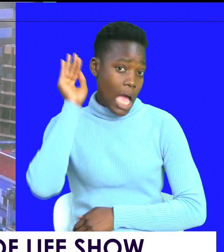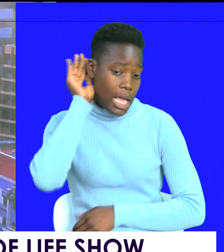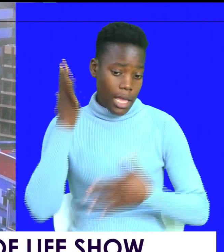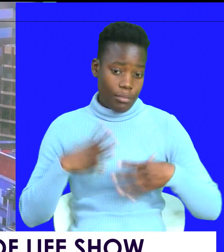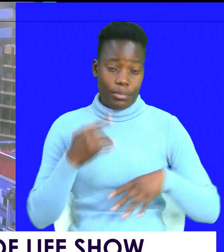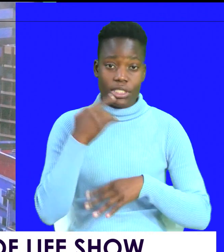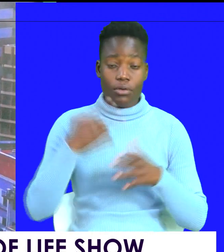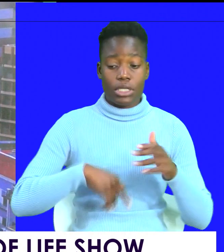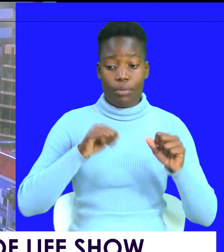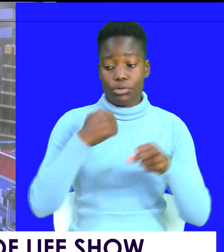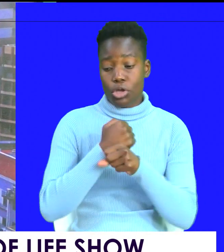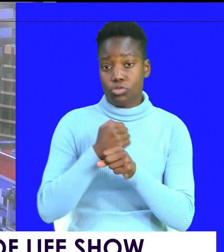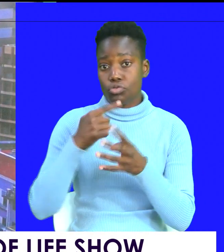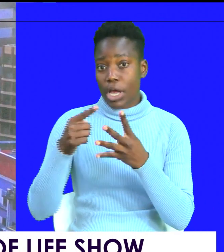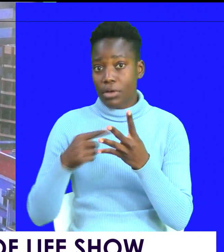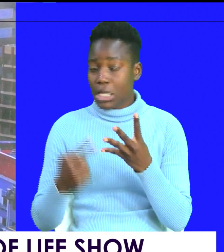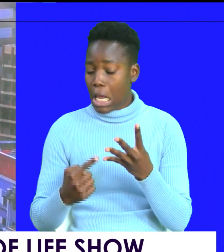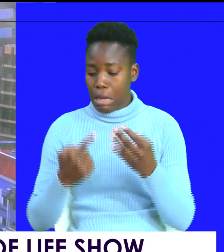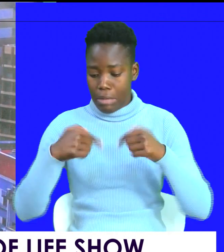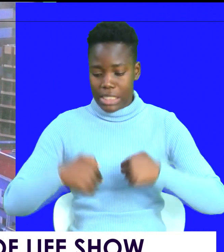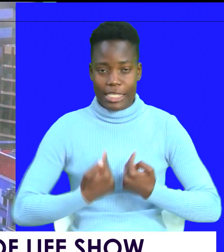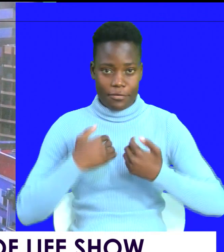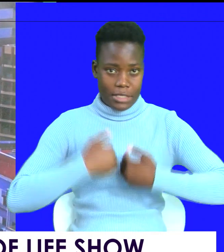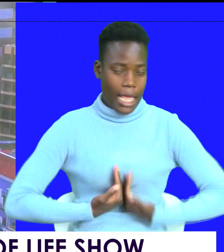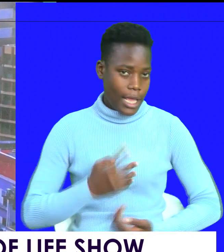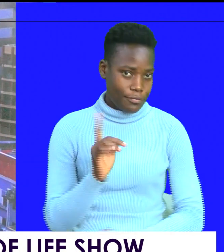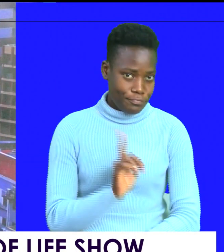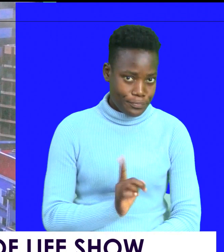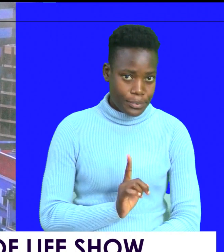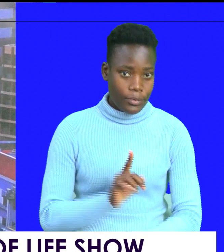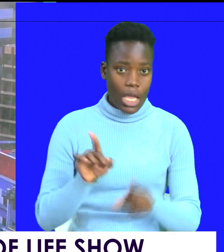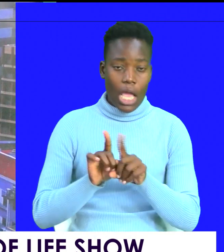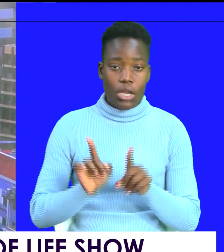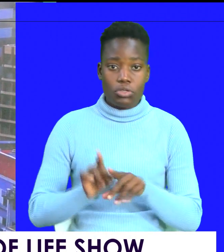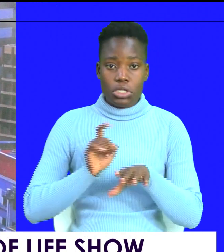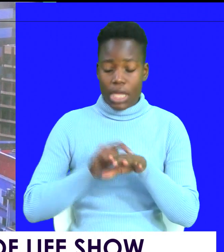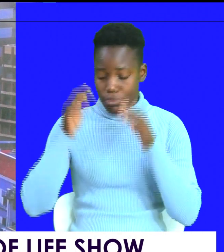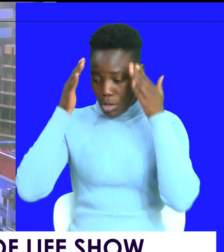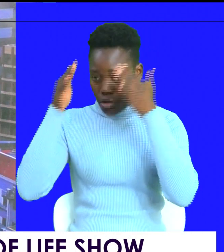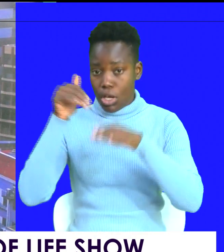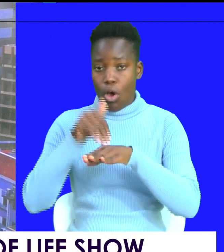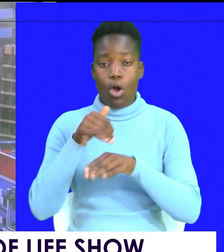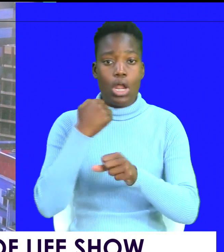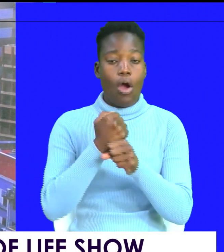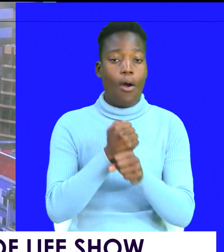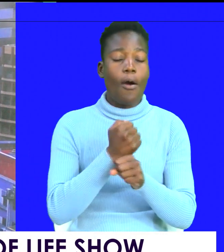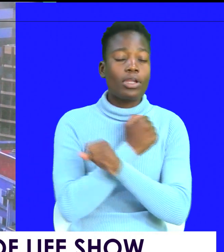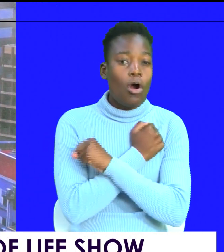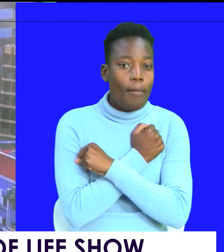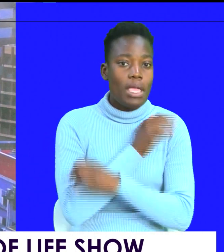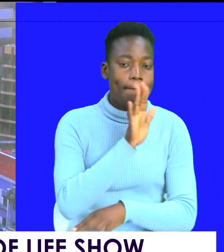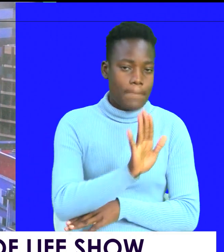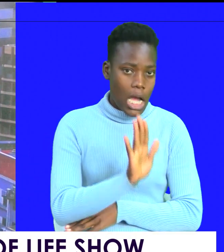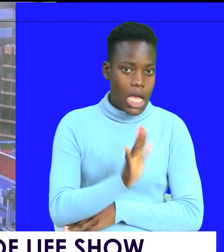do this, and I can never get tired, especially when they are concentrating on their hobbies. You hear somebody